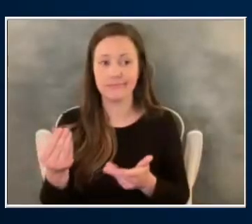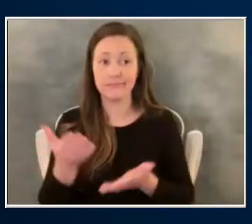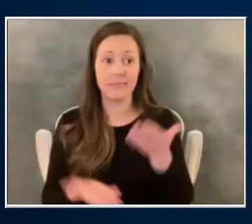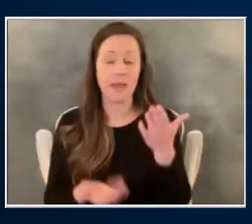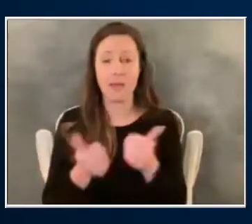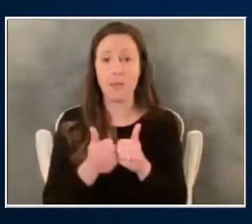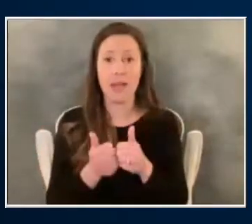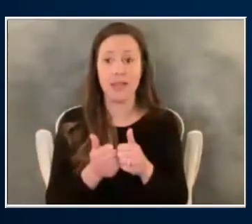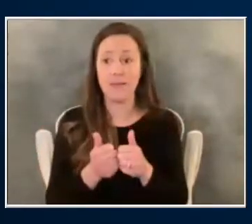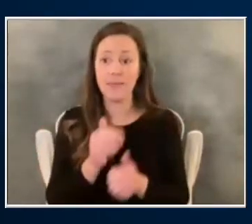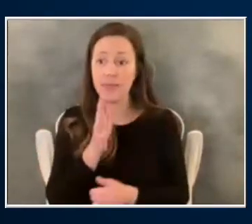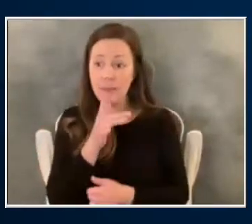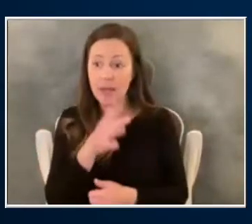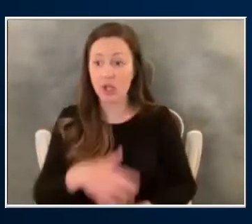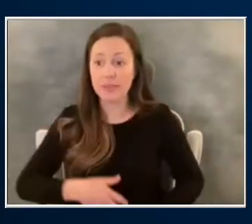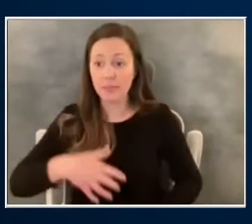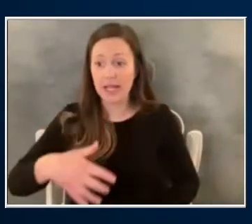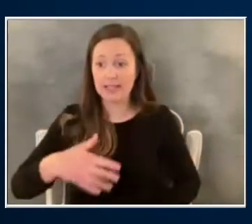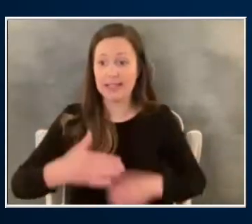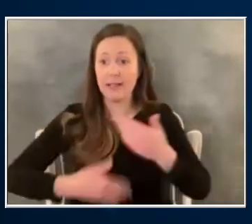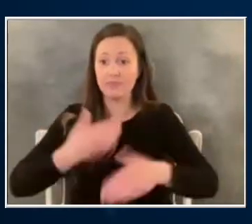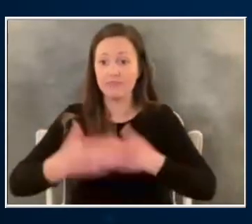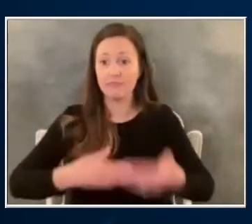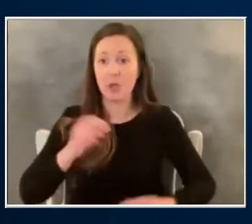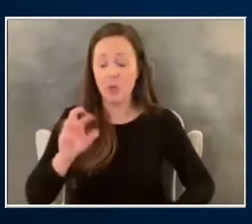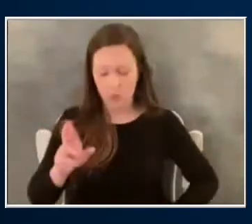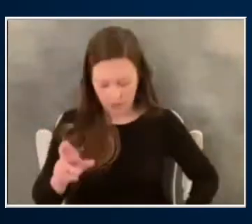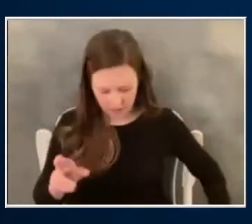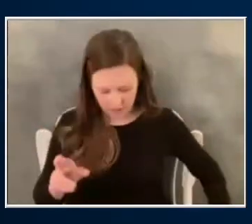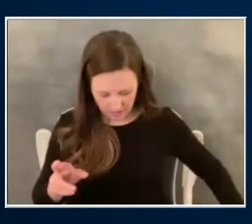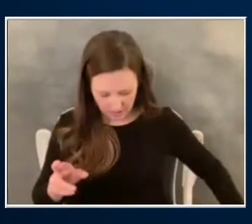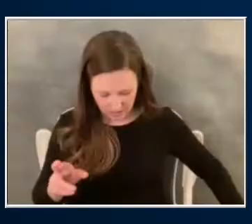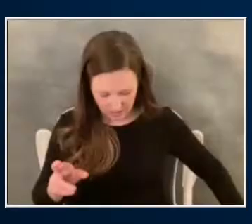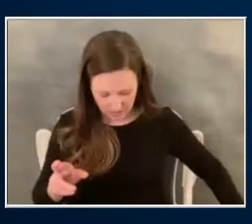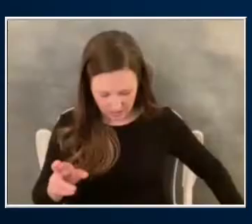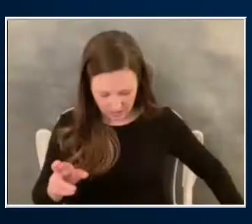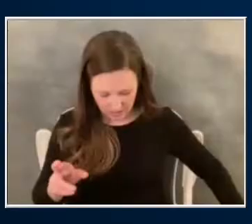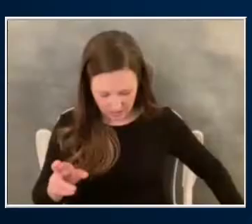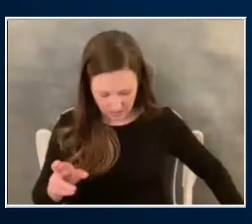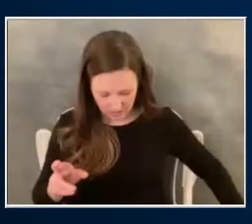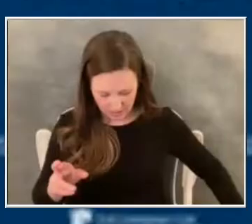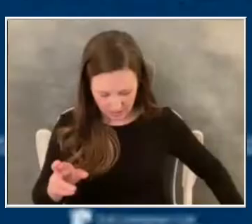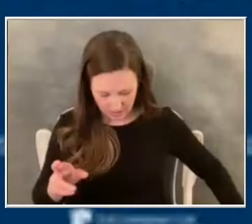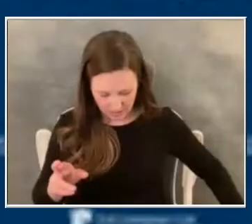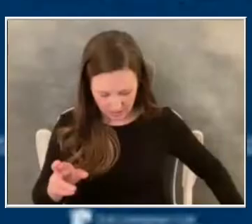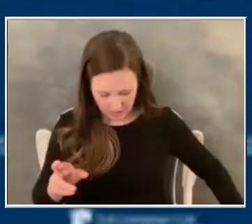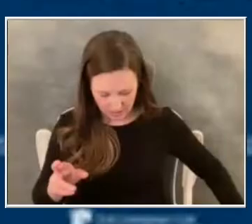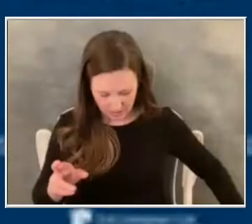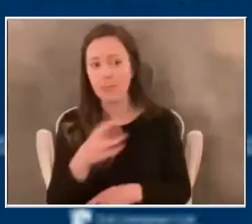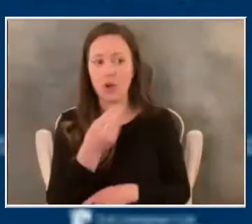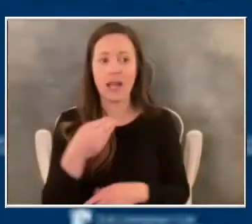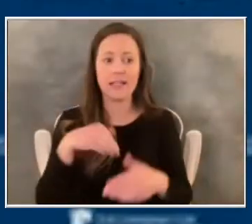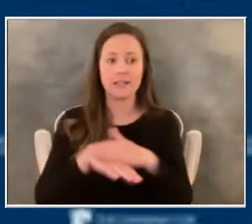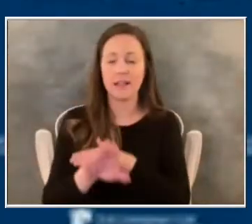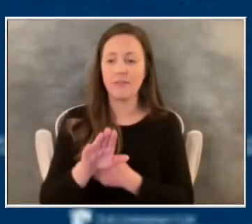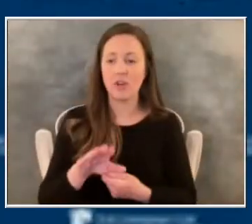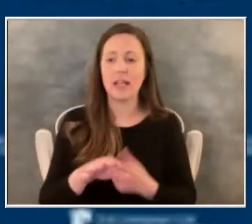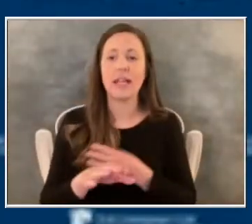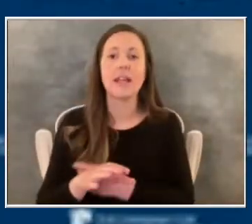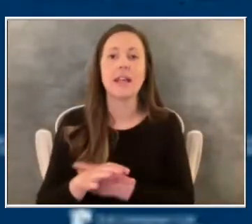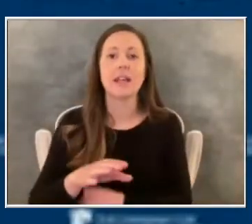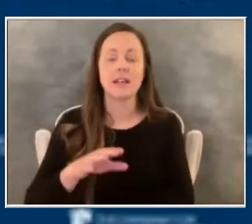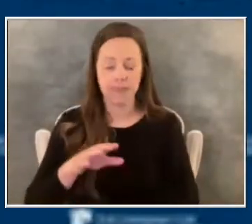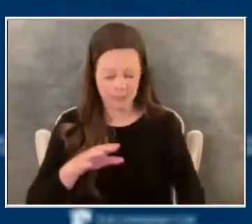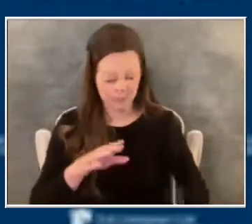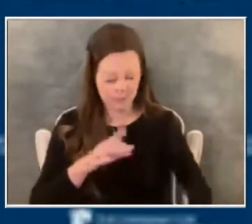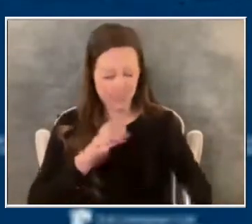mom's pregnancy or maybe during delivery, labor and delivery, being able to just call the specialist to run a few